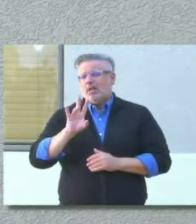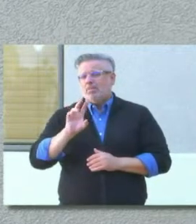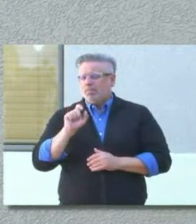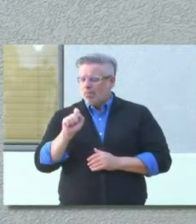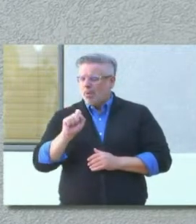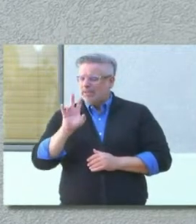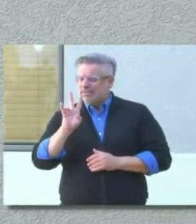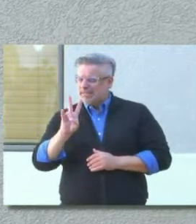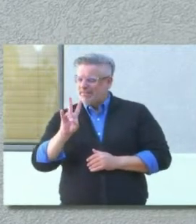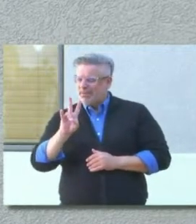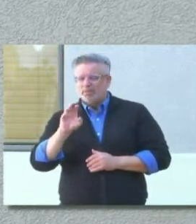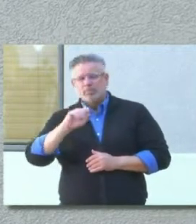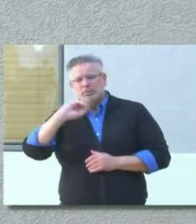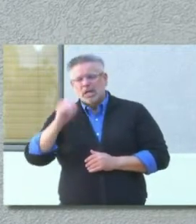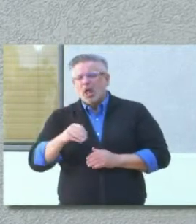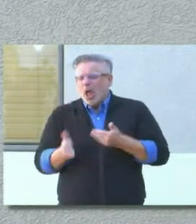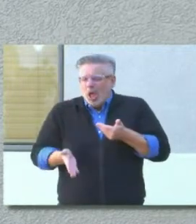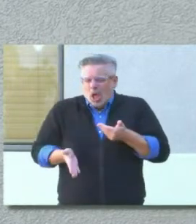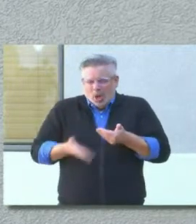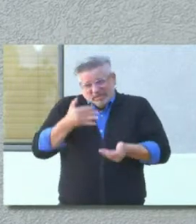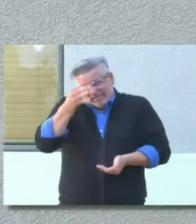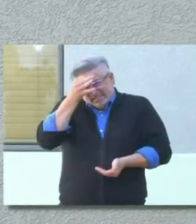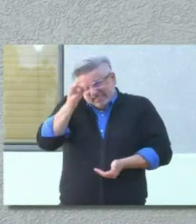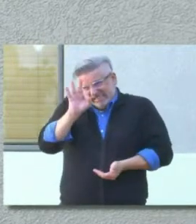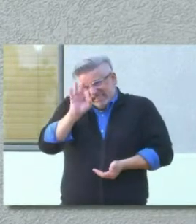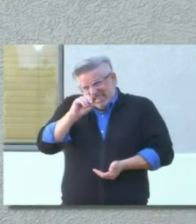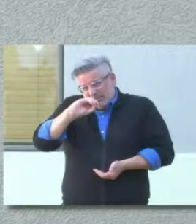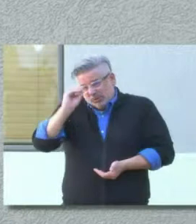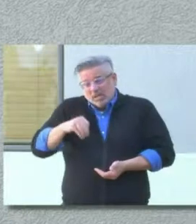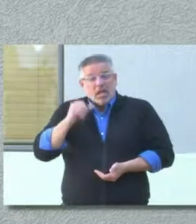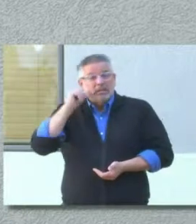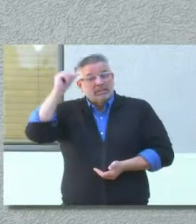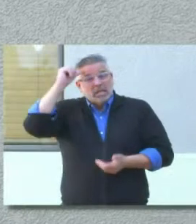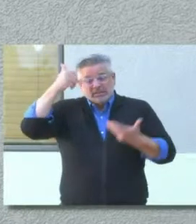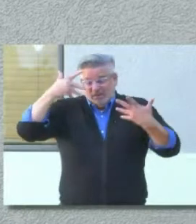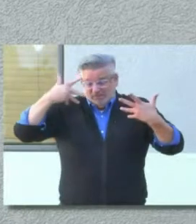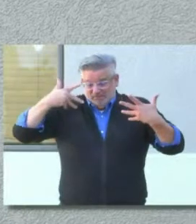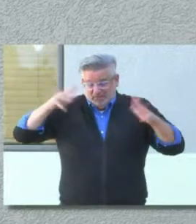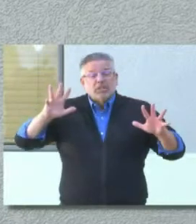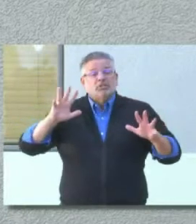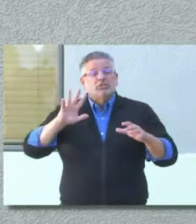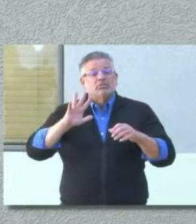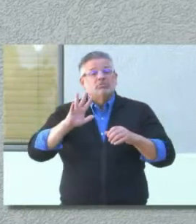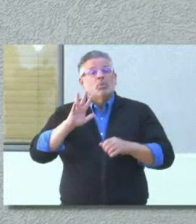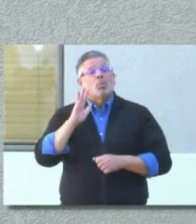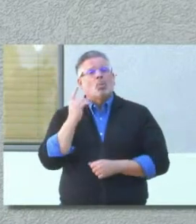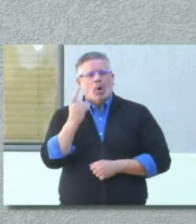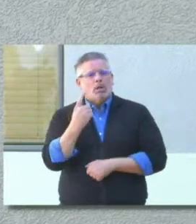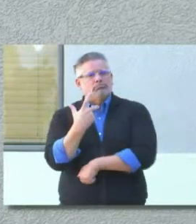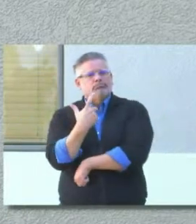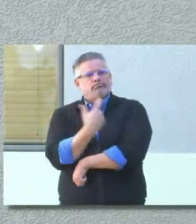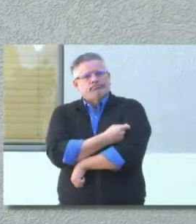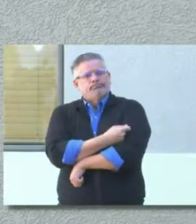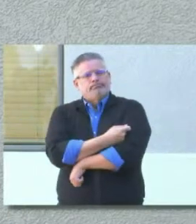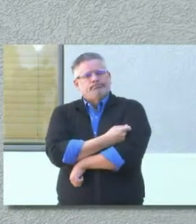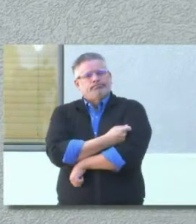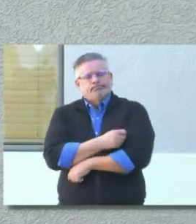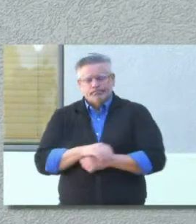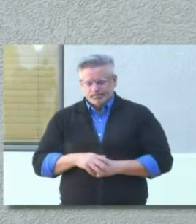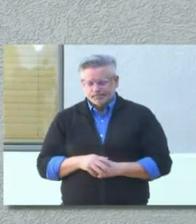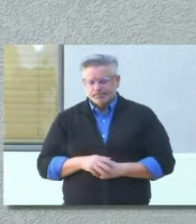89.7%, almost 90% of adults in California received at least one